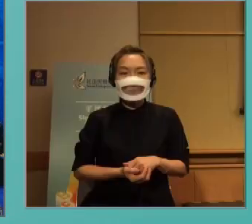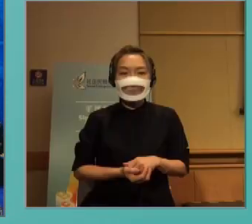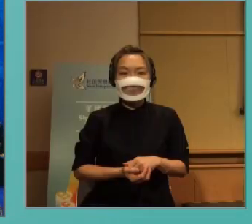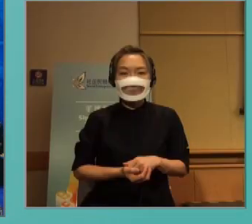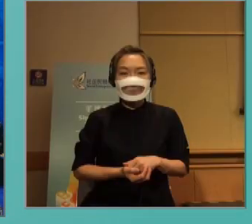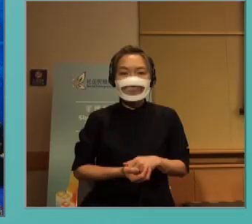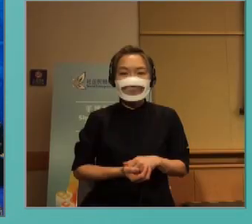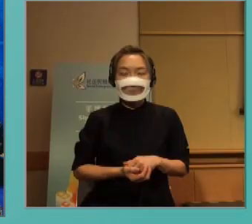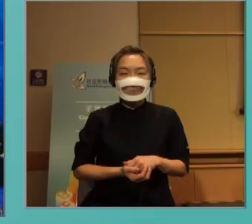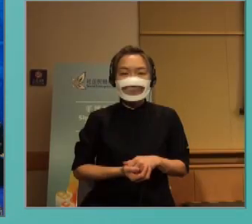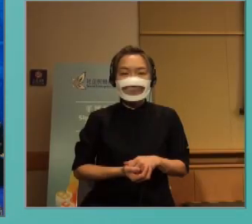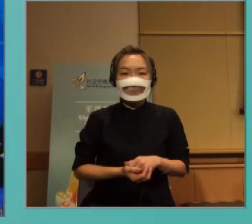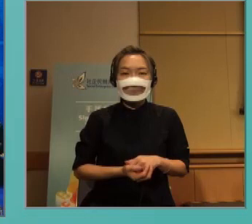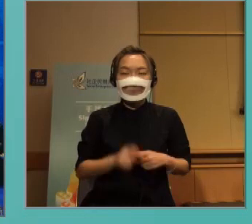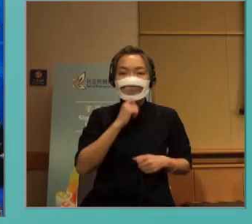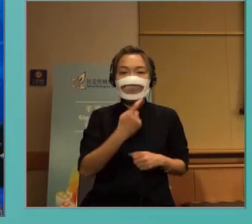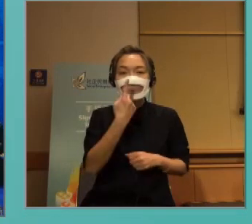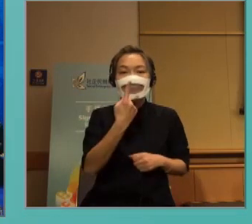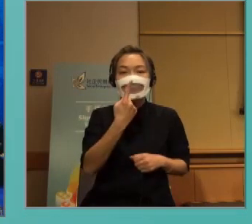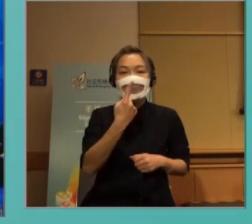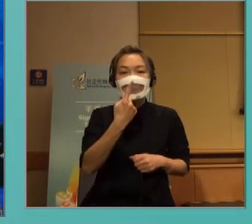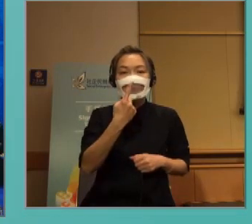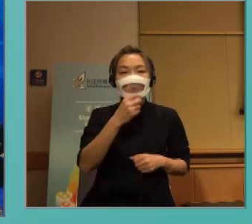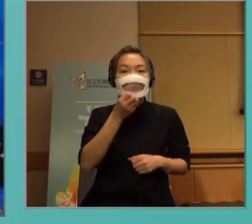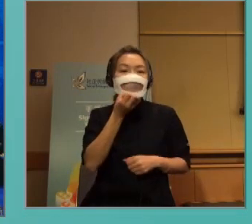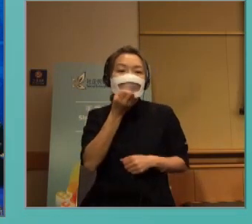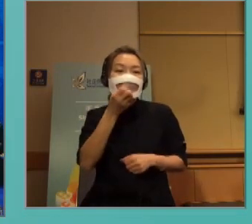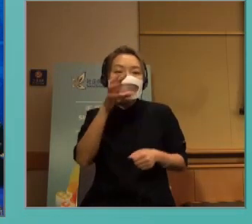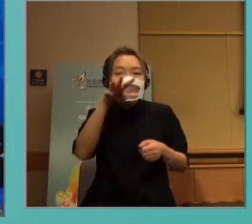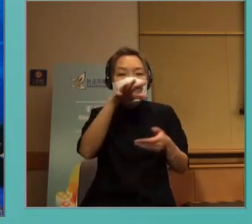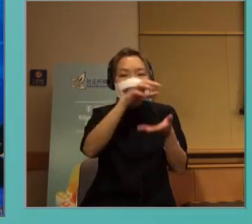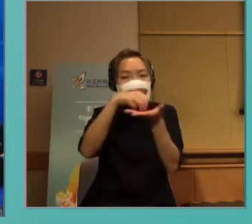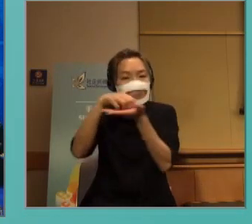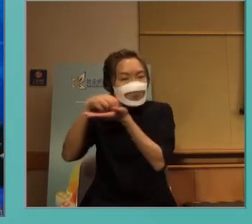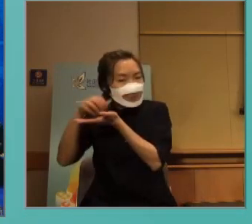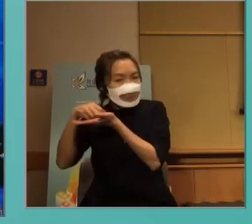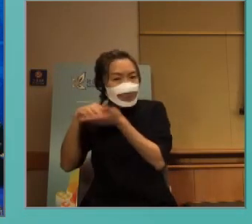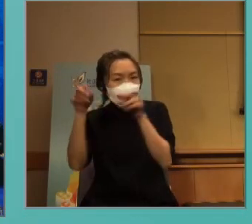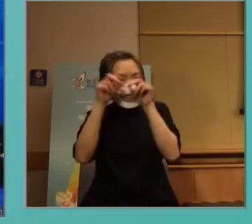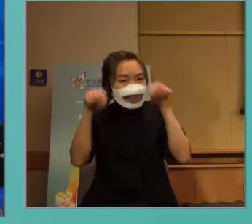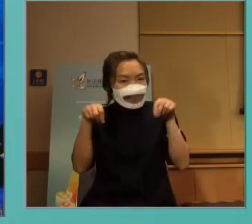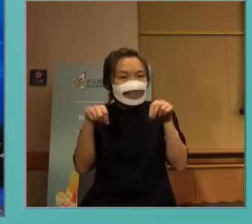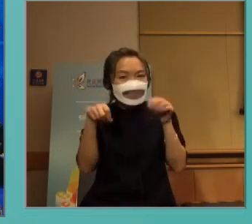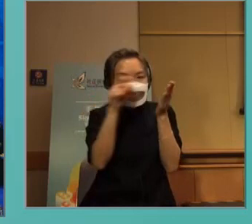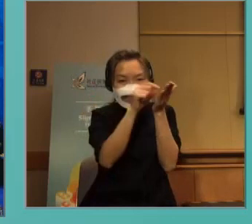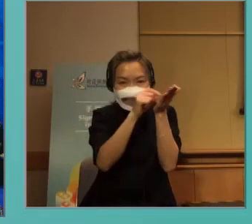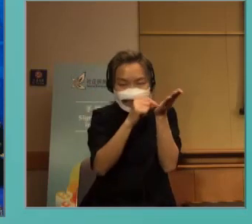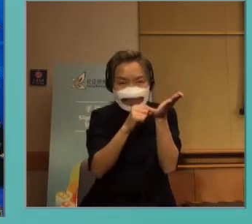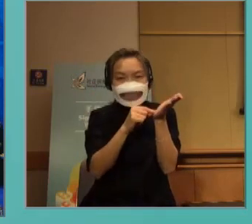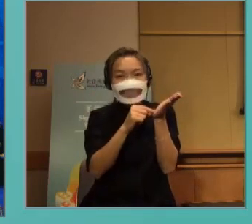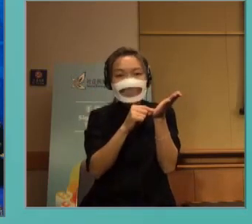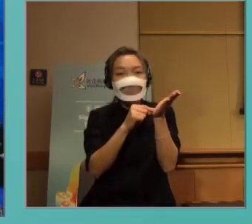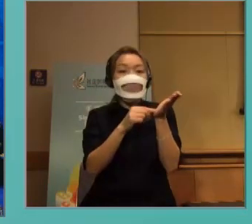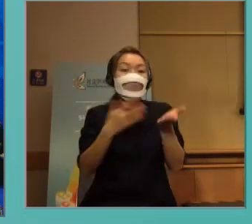survey for all of you here with the chance of winning something. So there's a prize. So